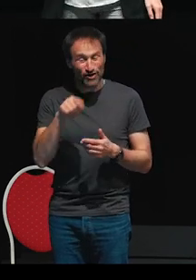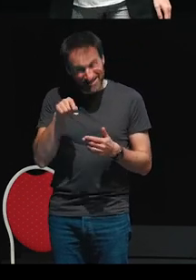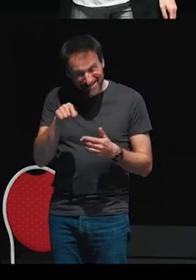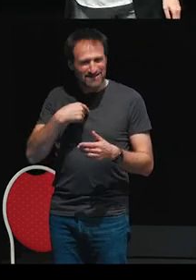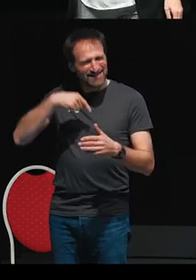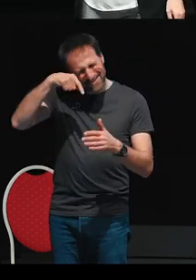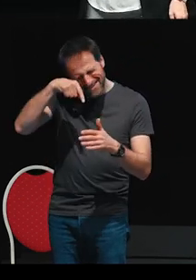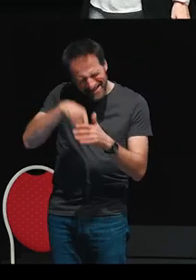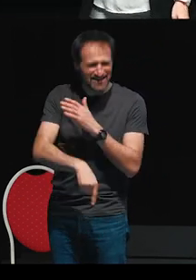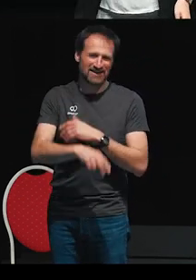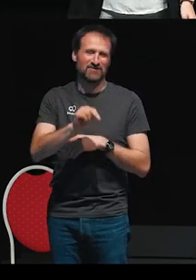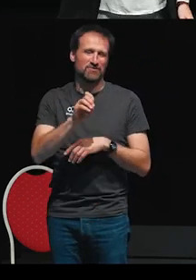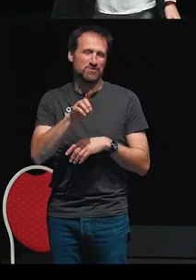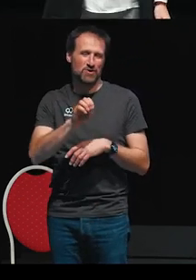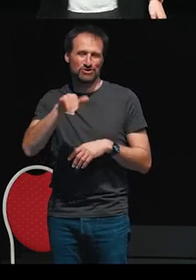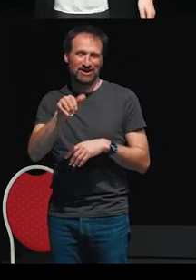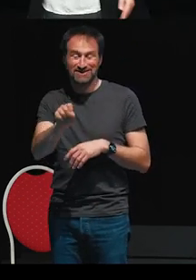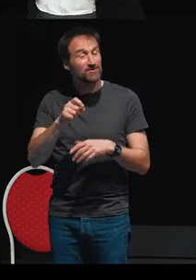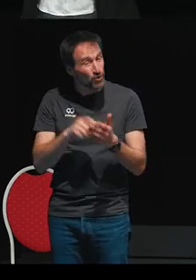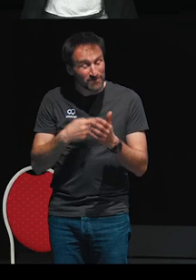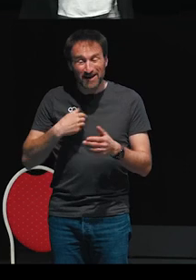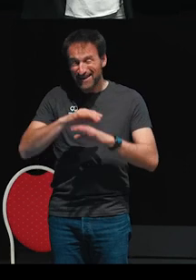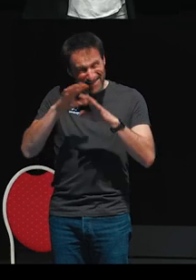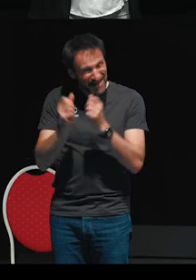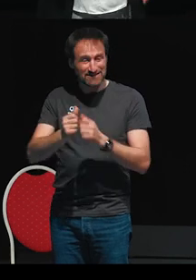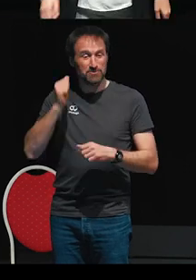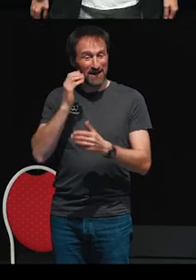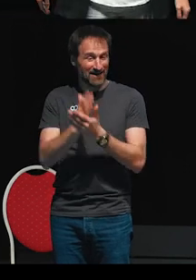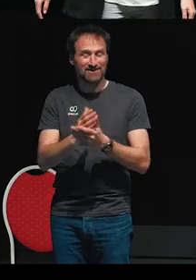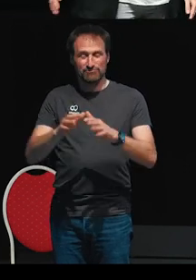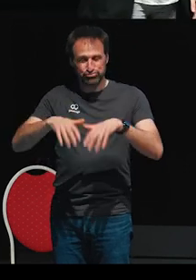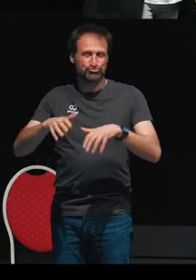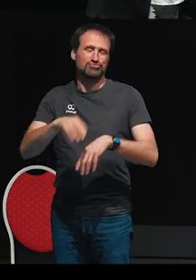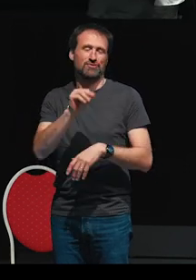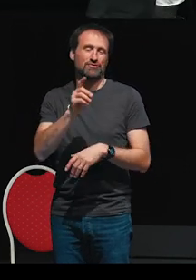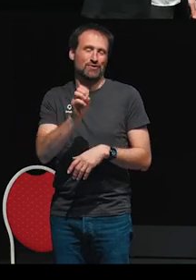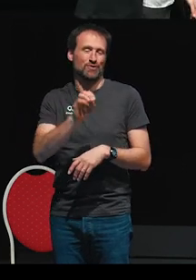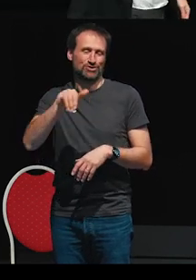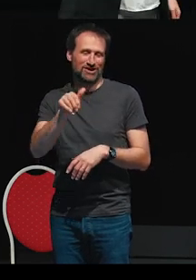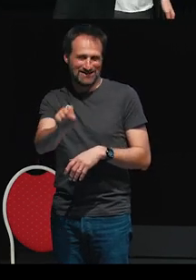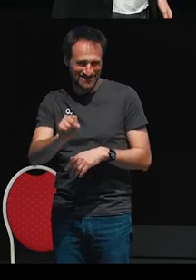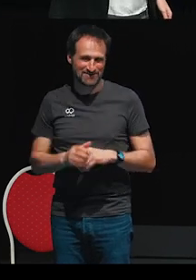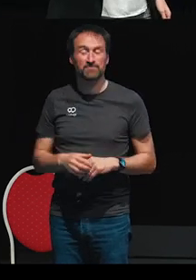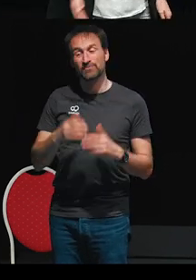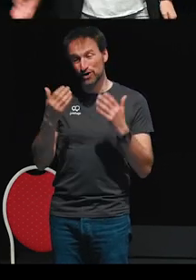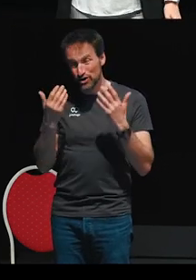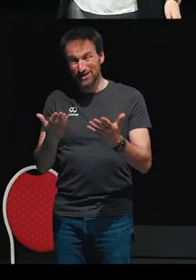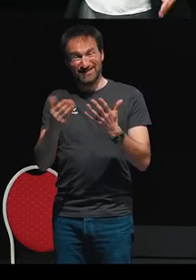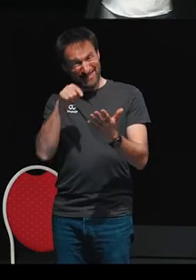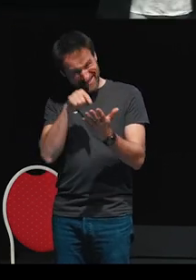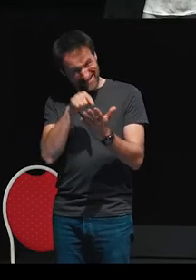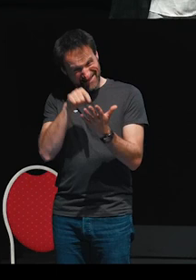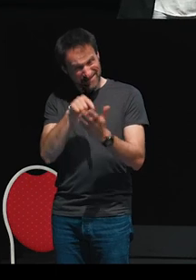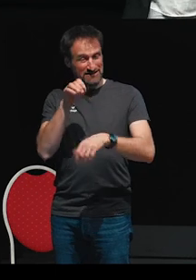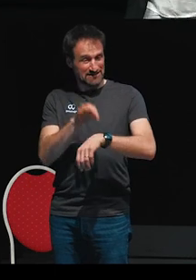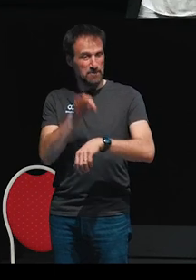my entire backend was written into Node.js. And that is the point in the time that I